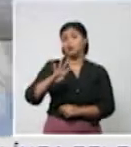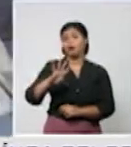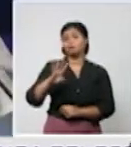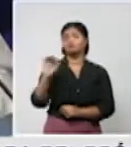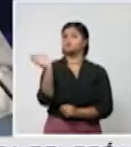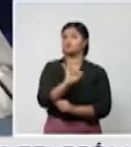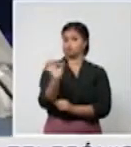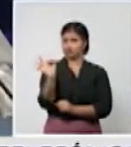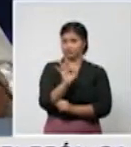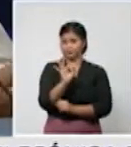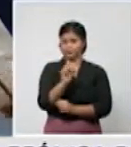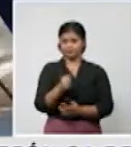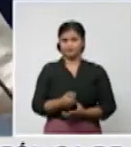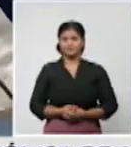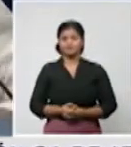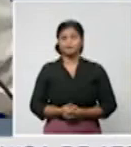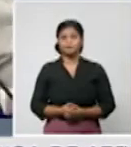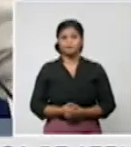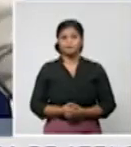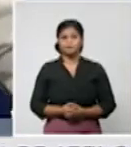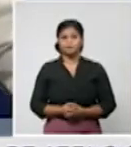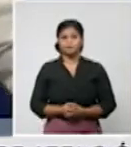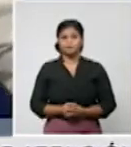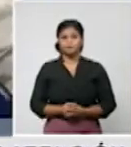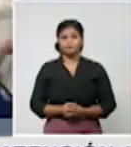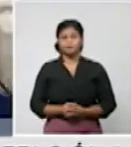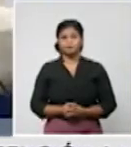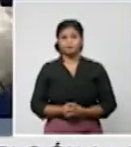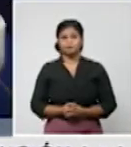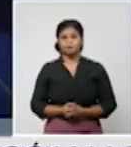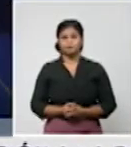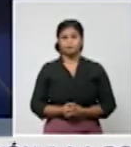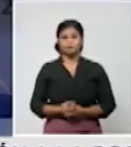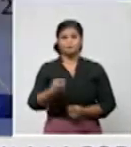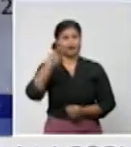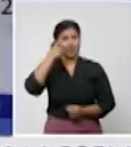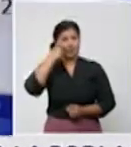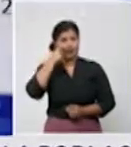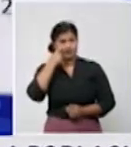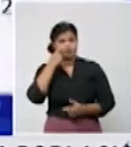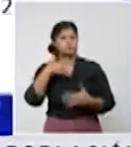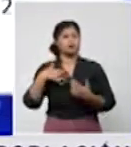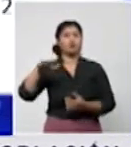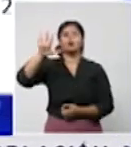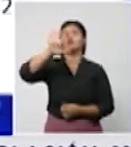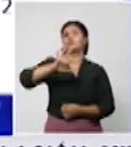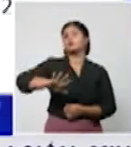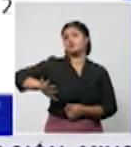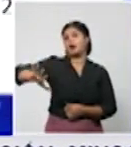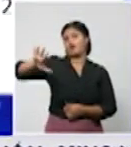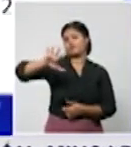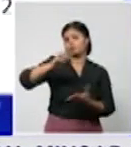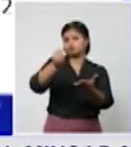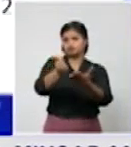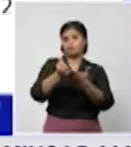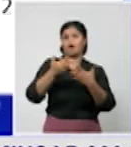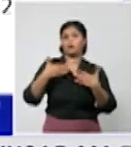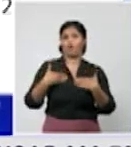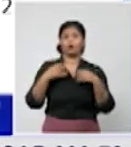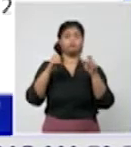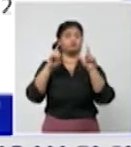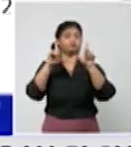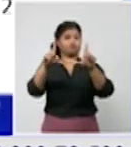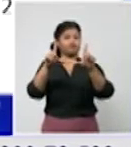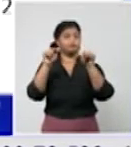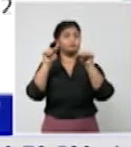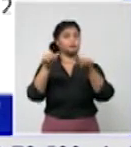support of the Monitoring Center staff that shows the countries with more fatalities for coronavirus. I will present this to all of you